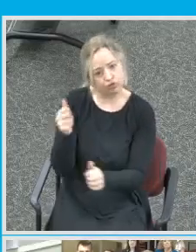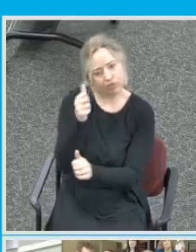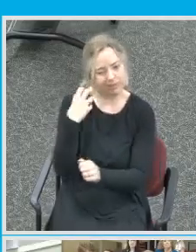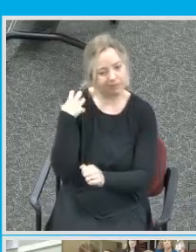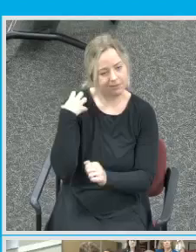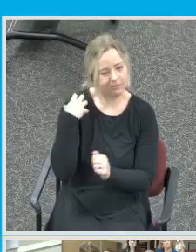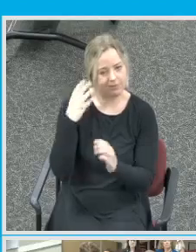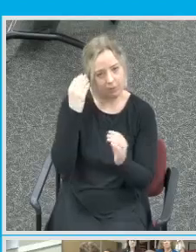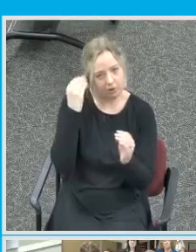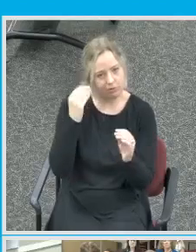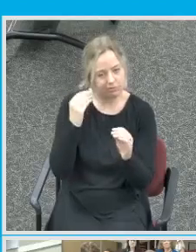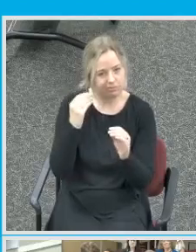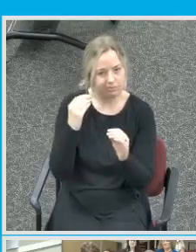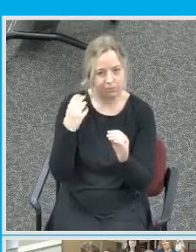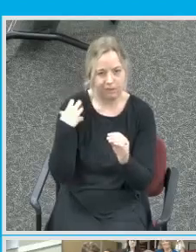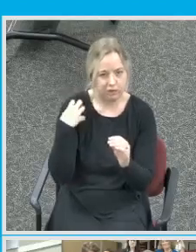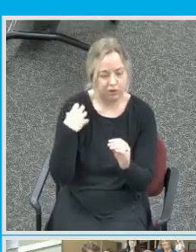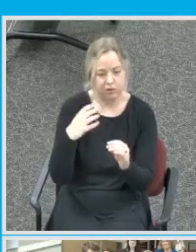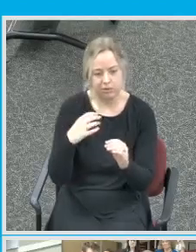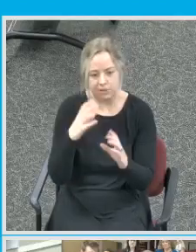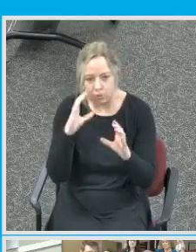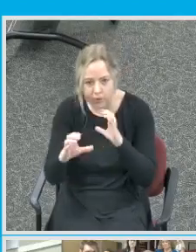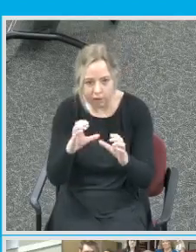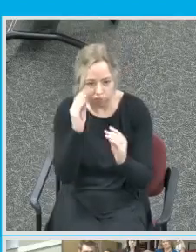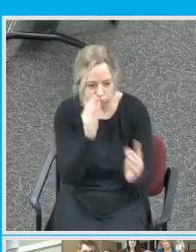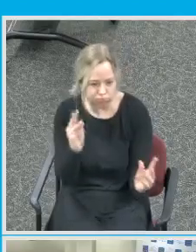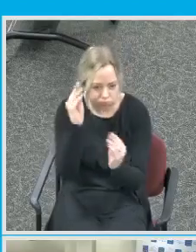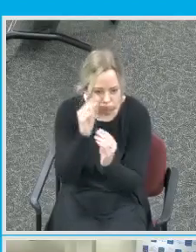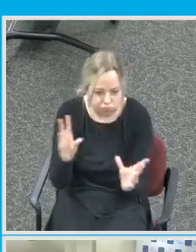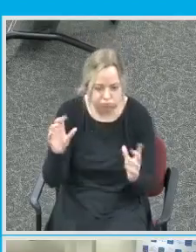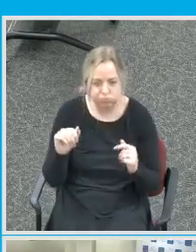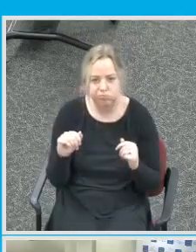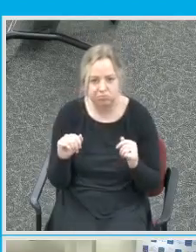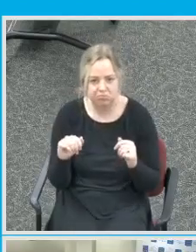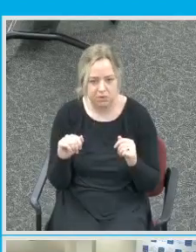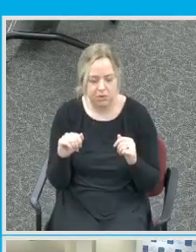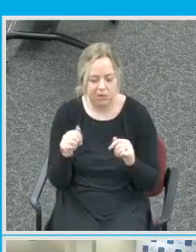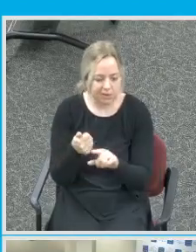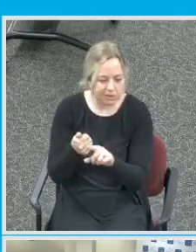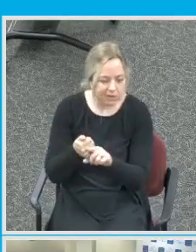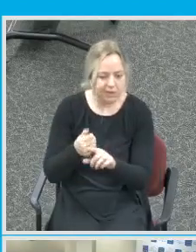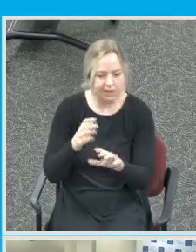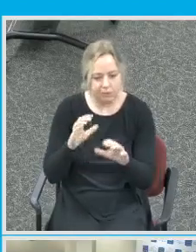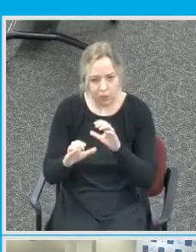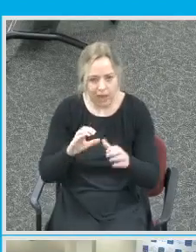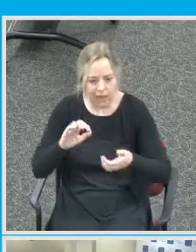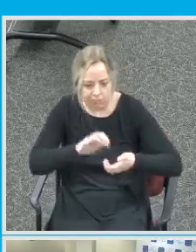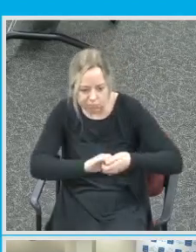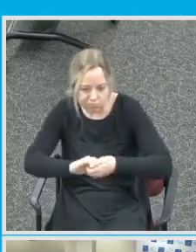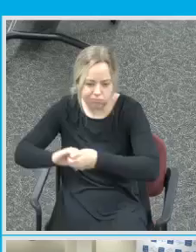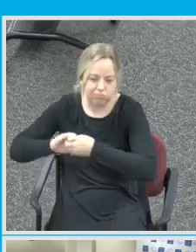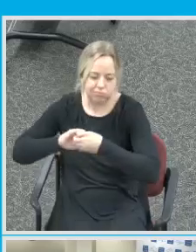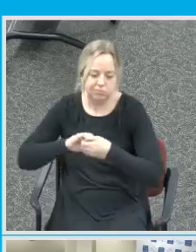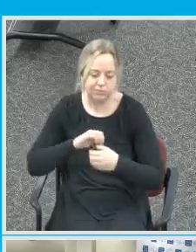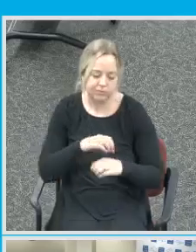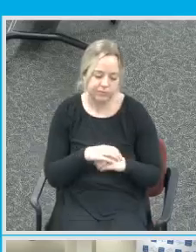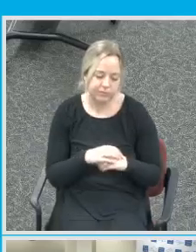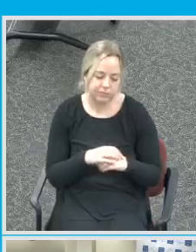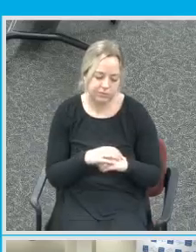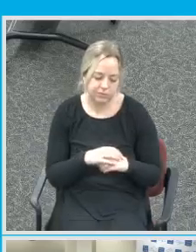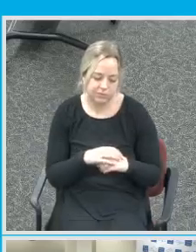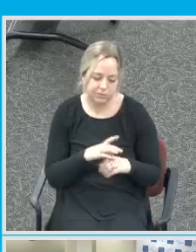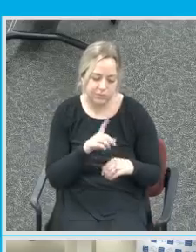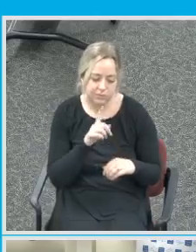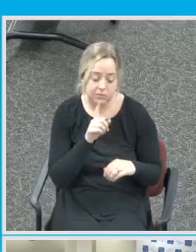is integrating and coordinating with all different, you know, PIOs in the community. And so those are areas that, you know,